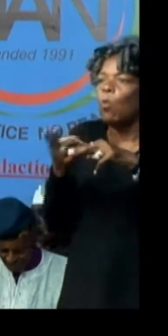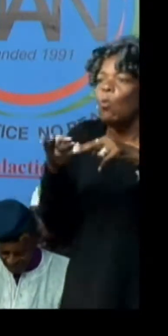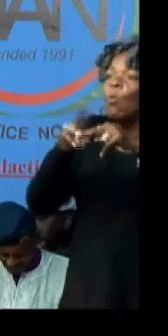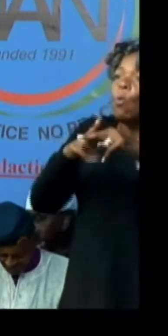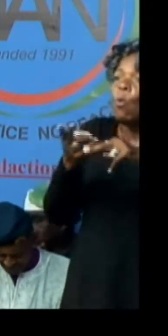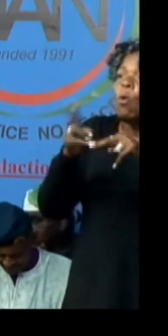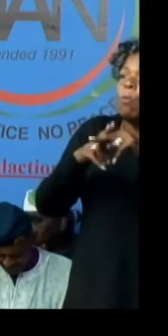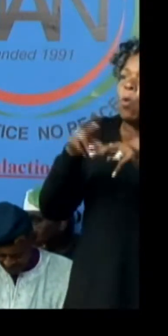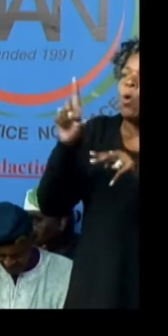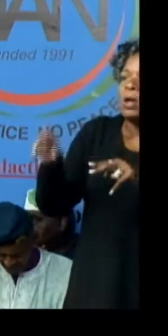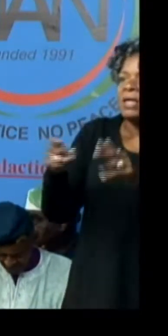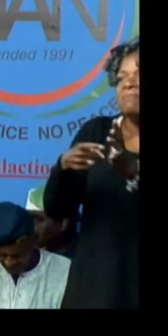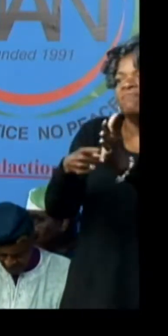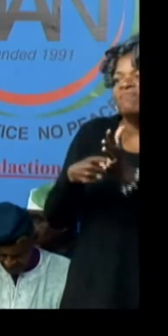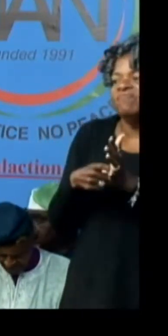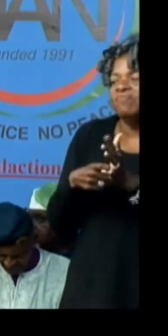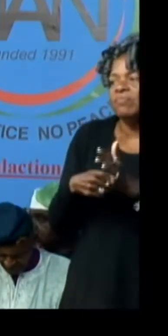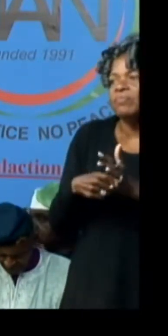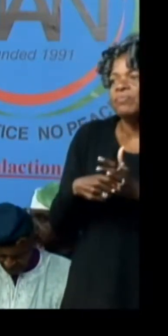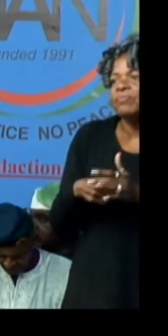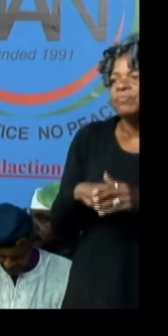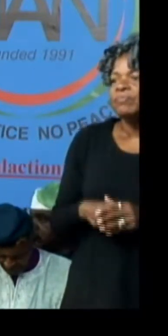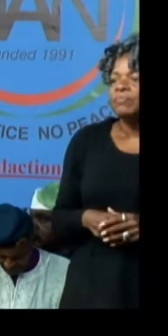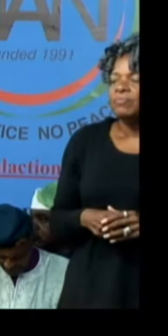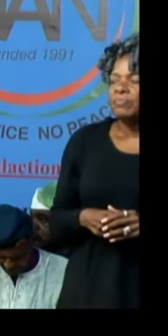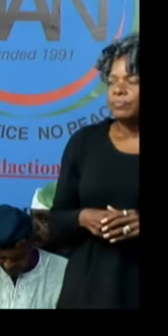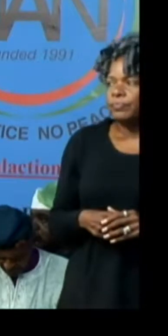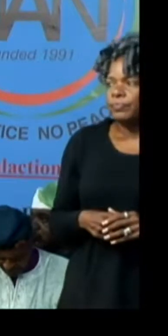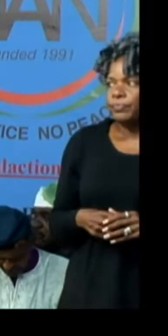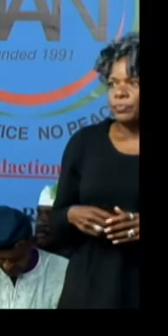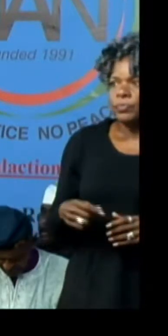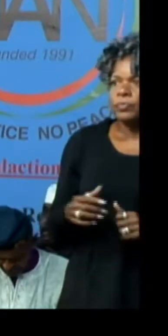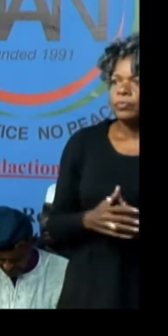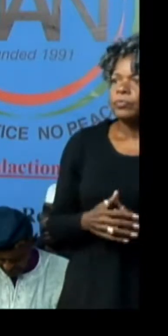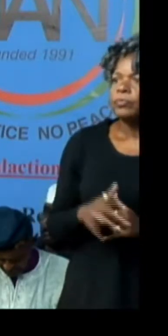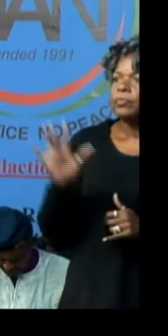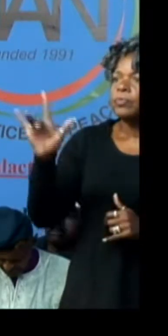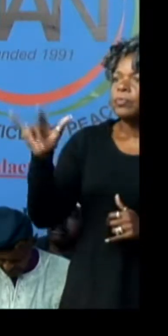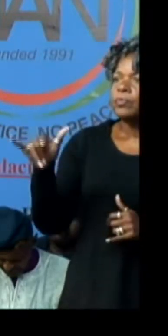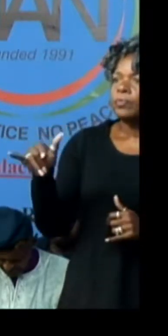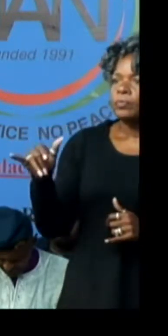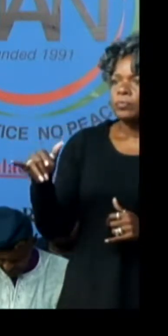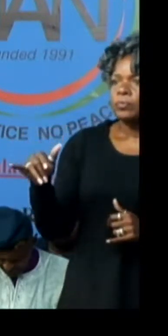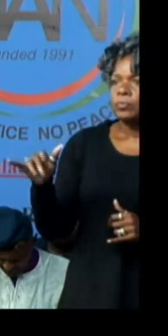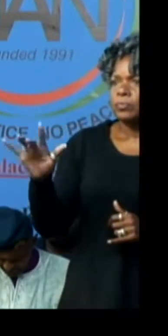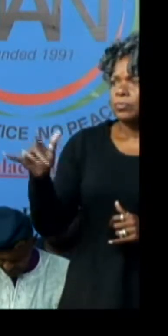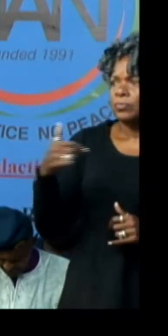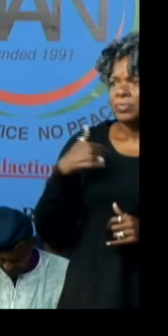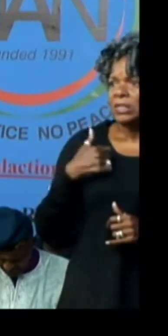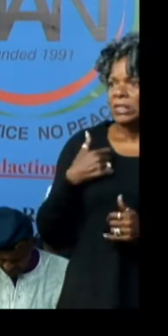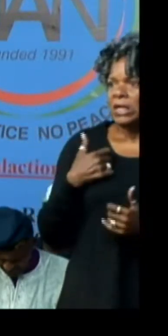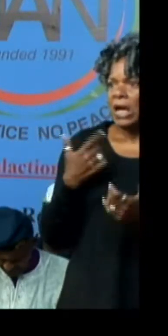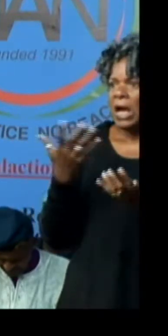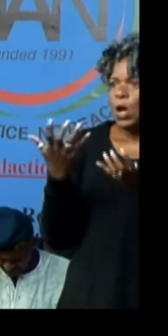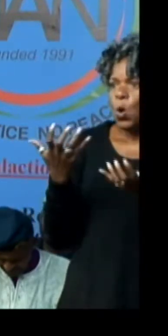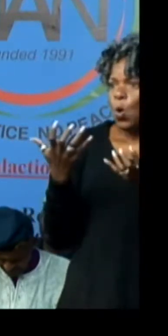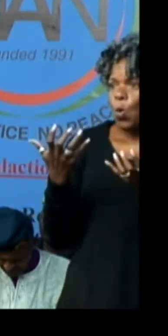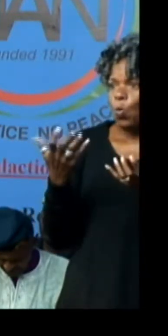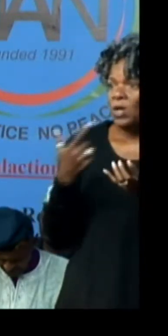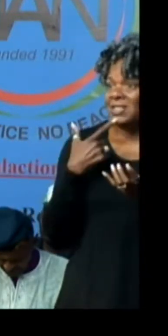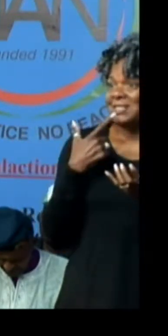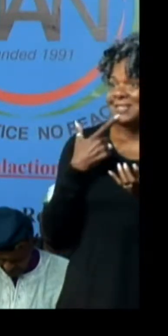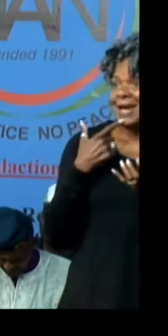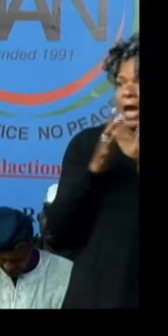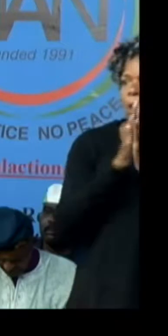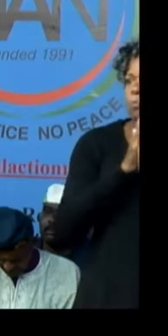We always have to, of course, without disrespecting the prayers,